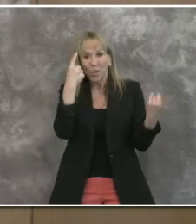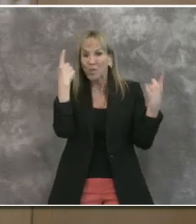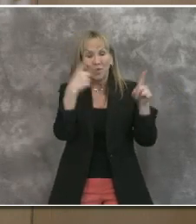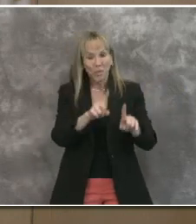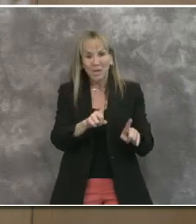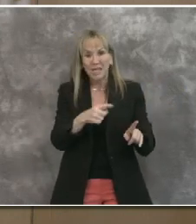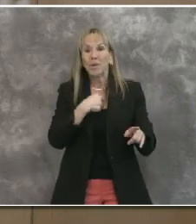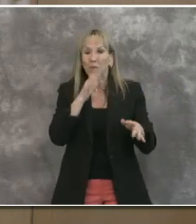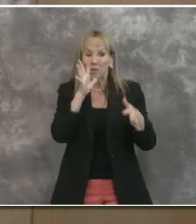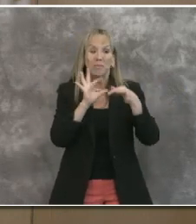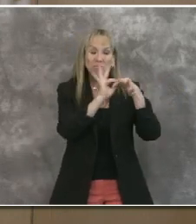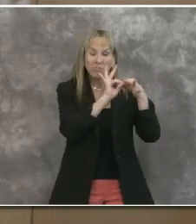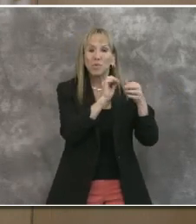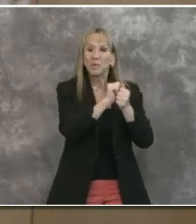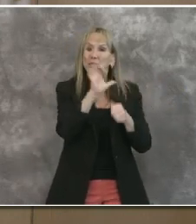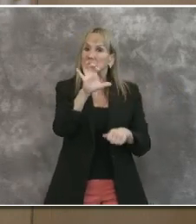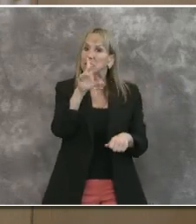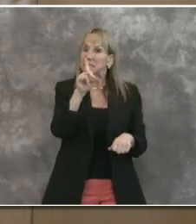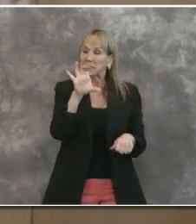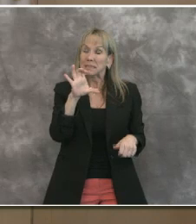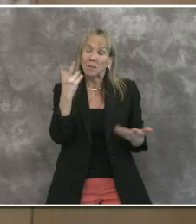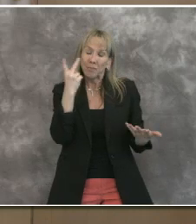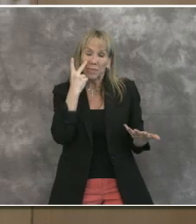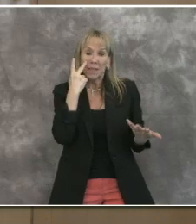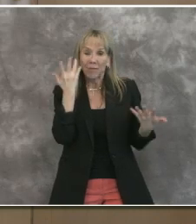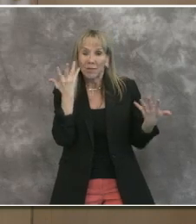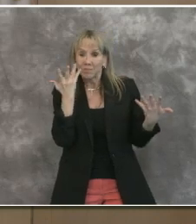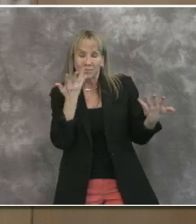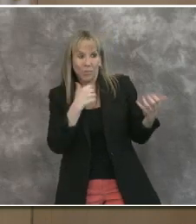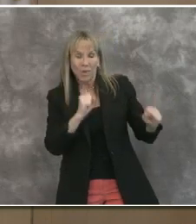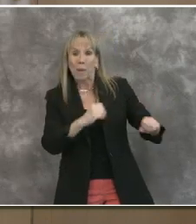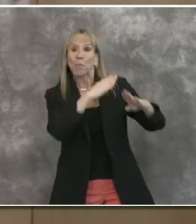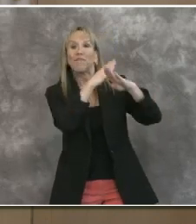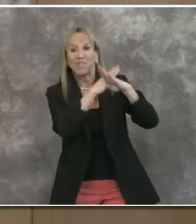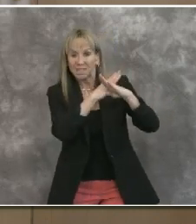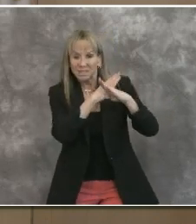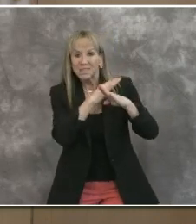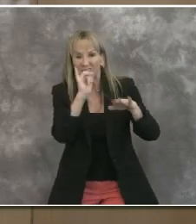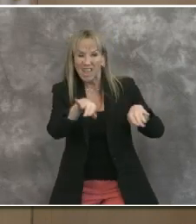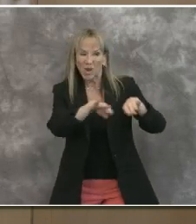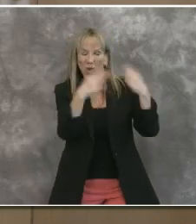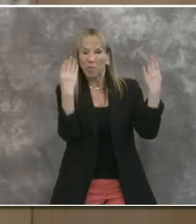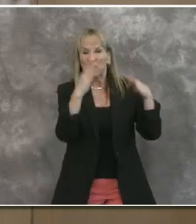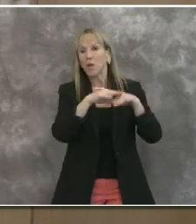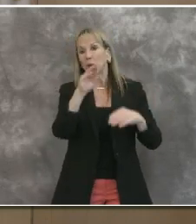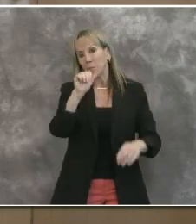can address the issue further to prevent the openings on May 18th.